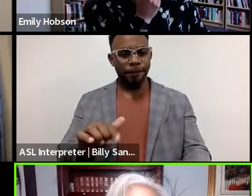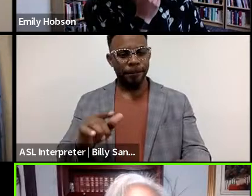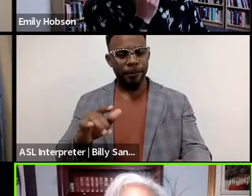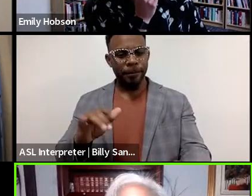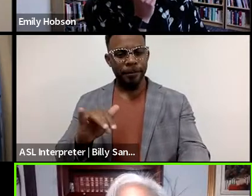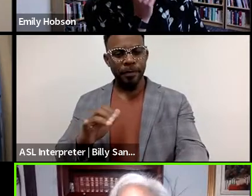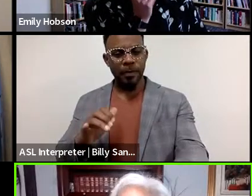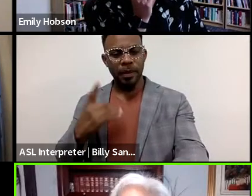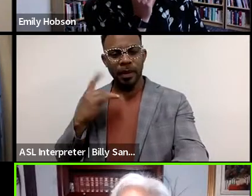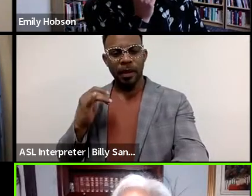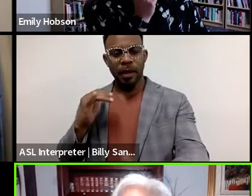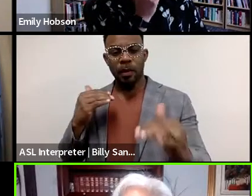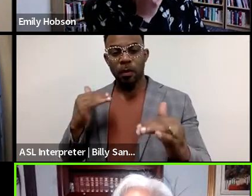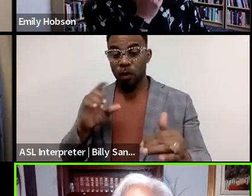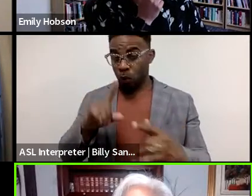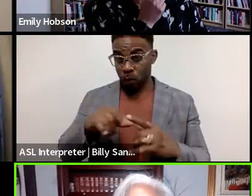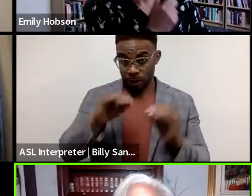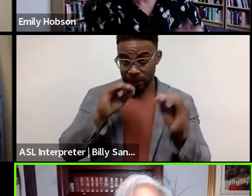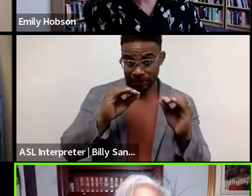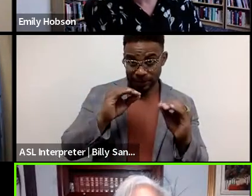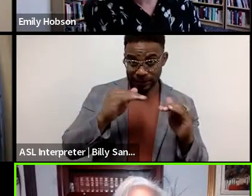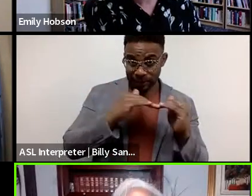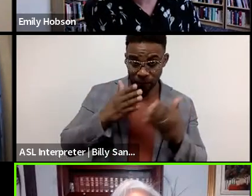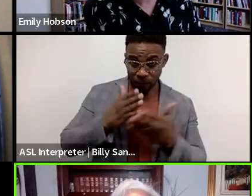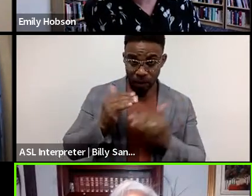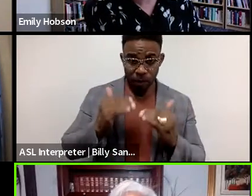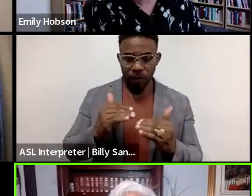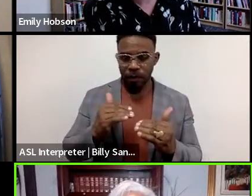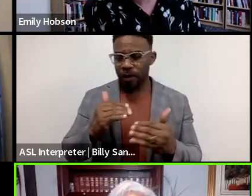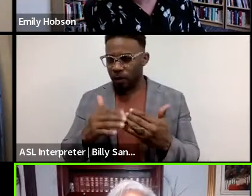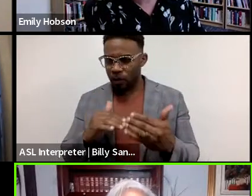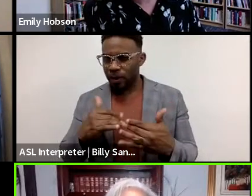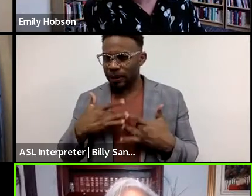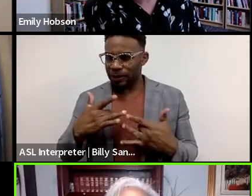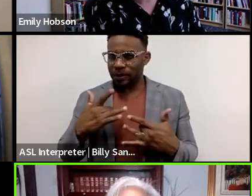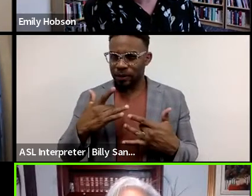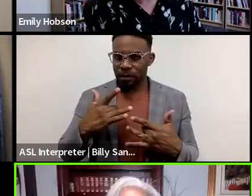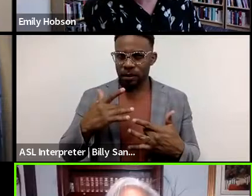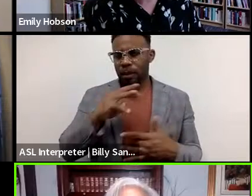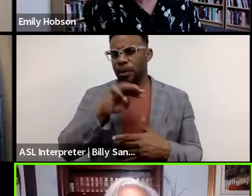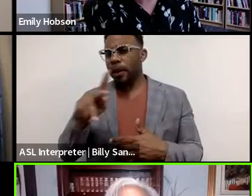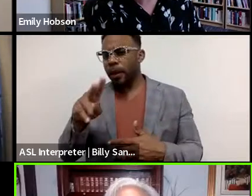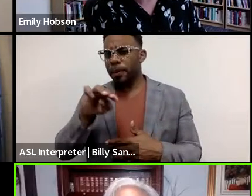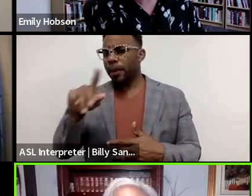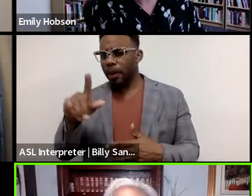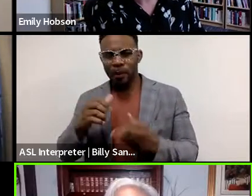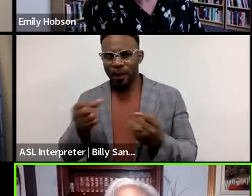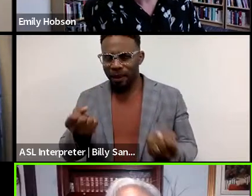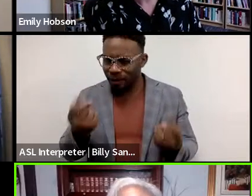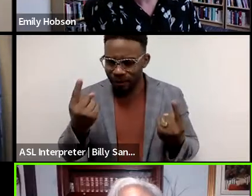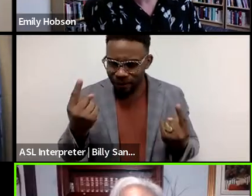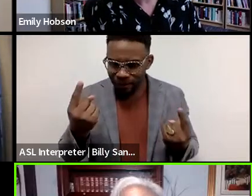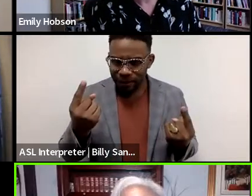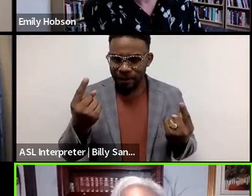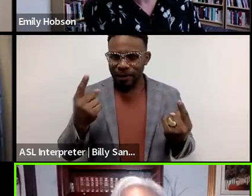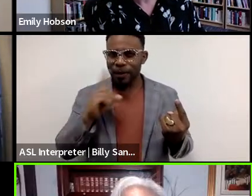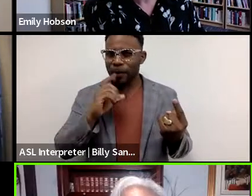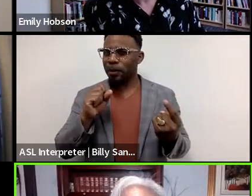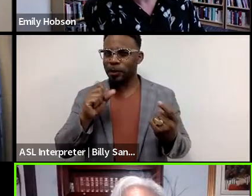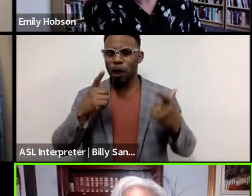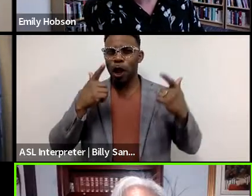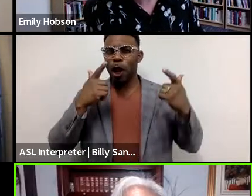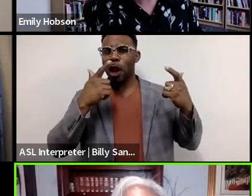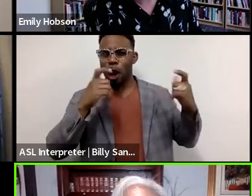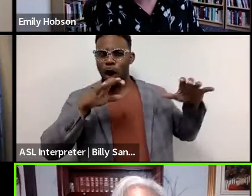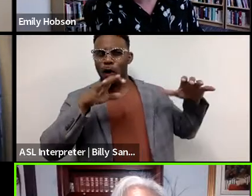And it's just like the movement. So when you're teaching the civil rights movement, we tend to just go Martin Luther King without understanding that there was a